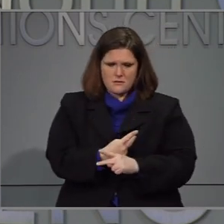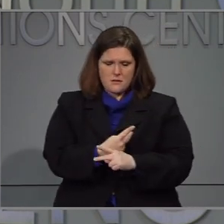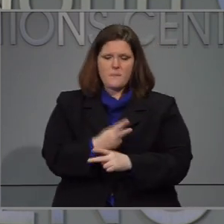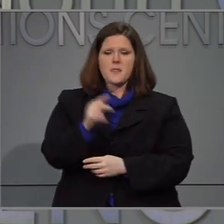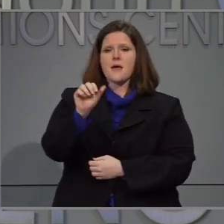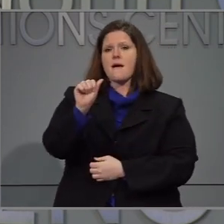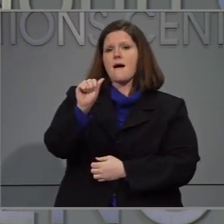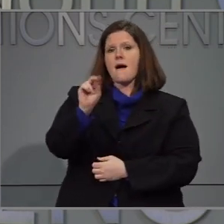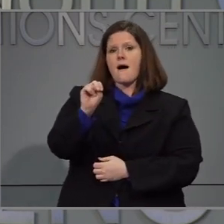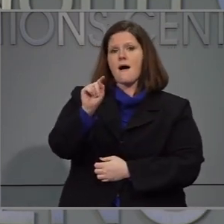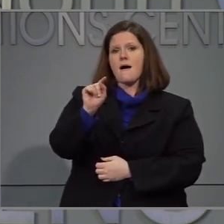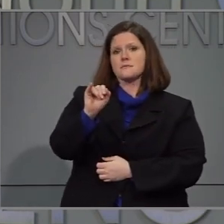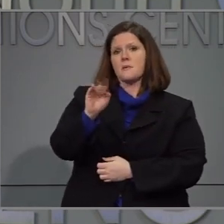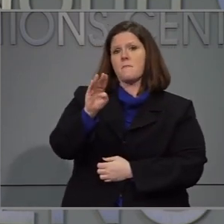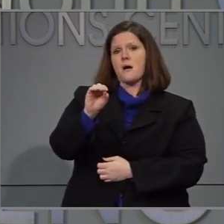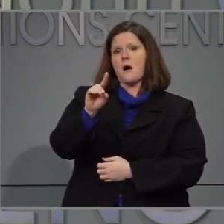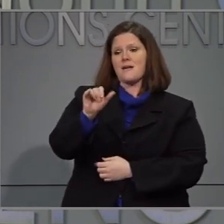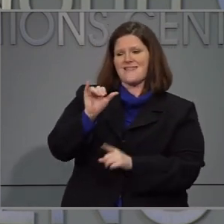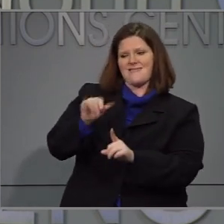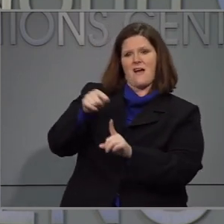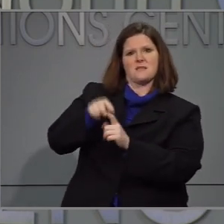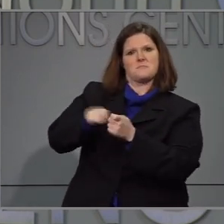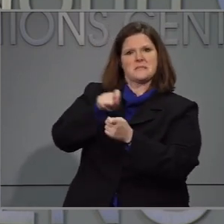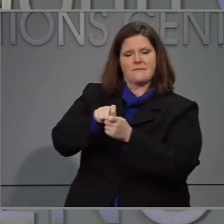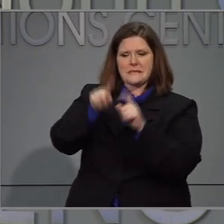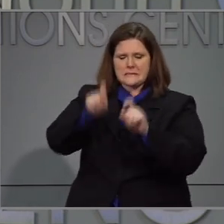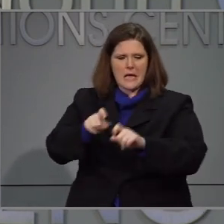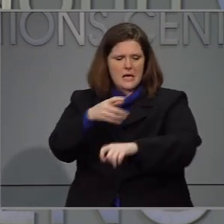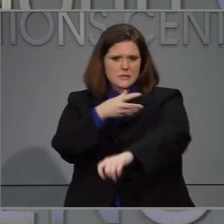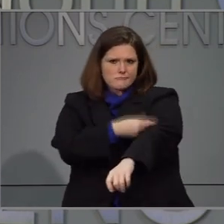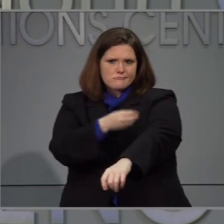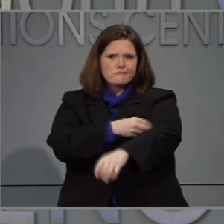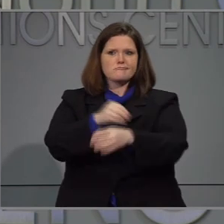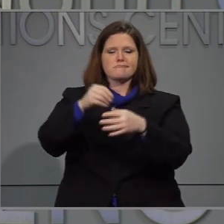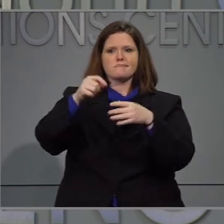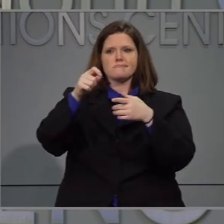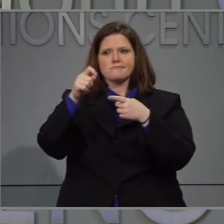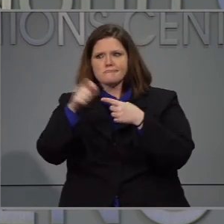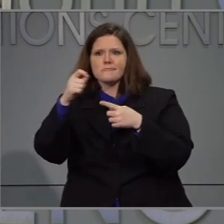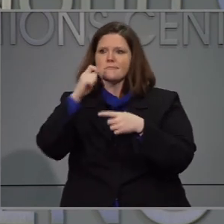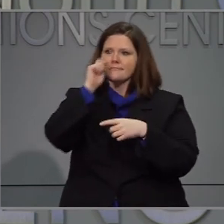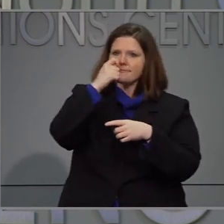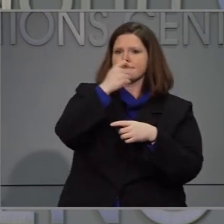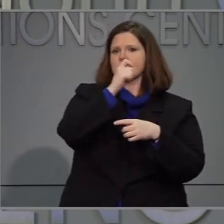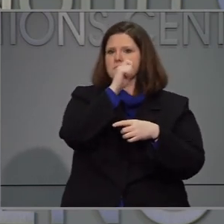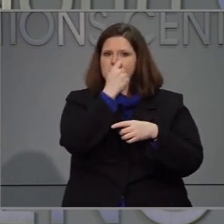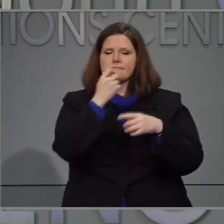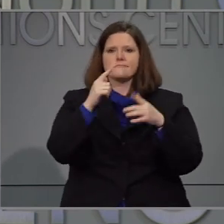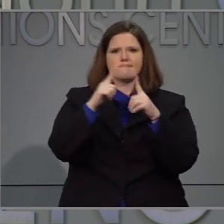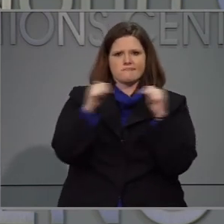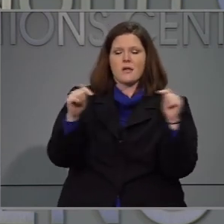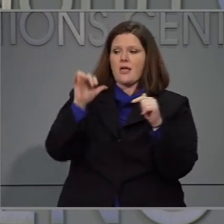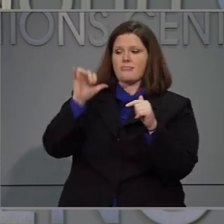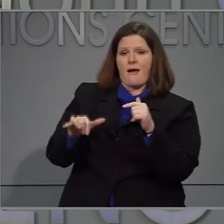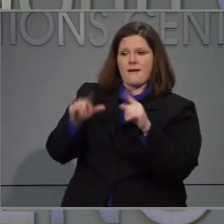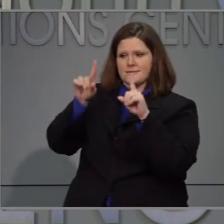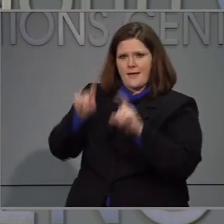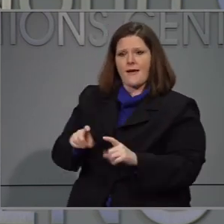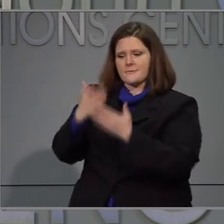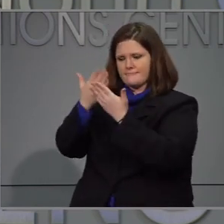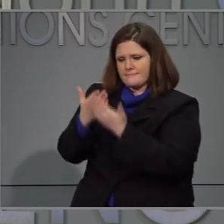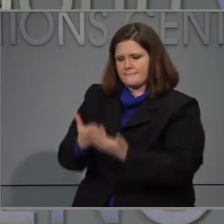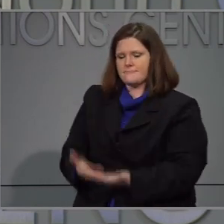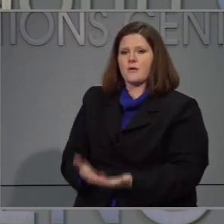important as well. We're waiting for good ones to hit the market. Some of them already have, and that kind of testing is going